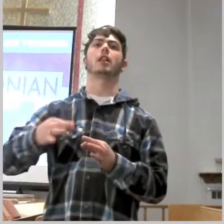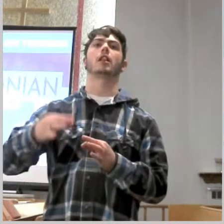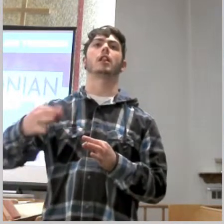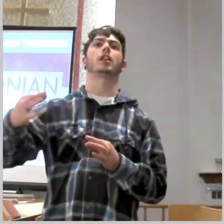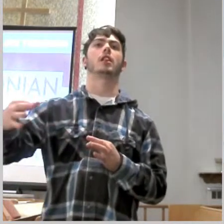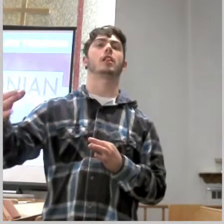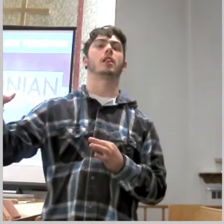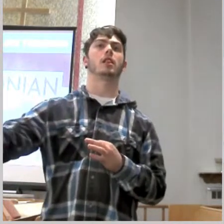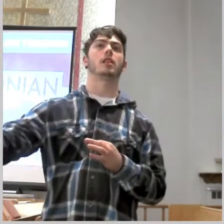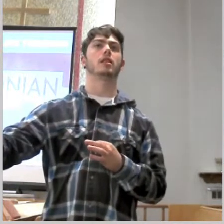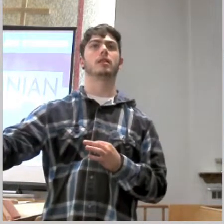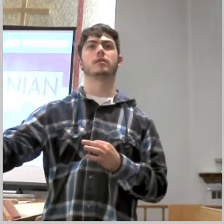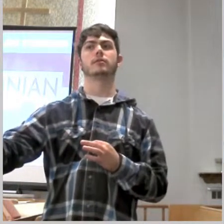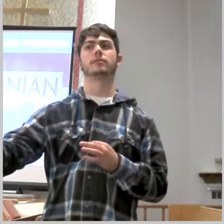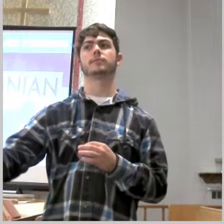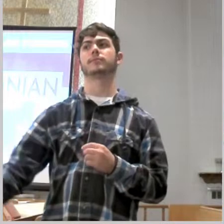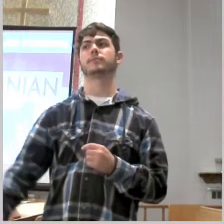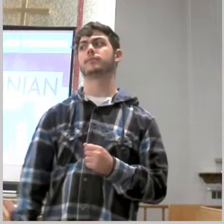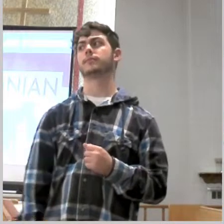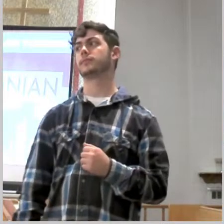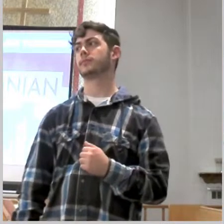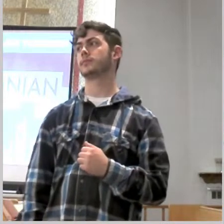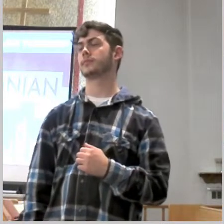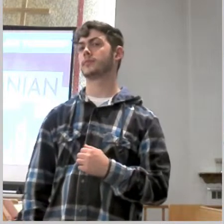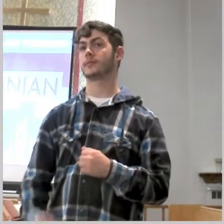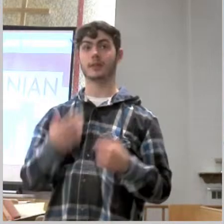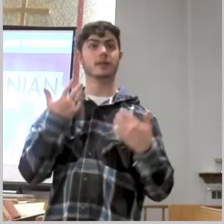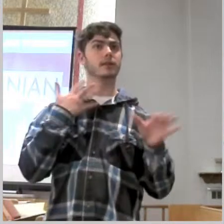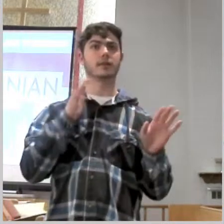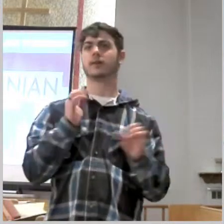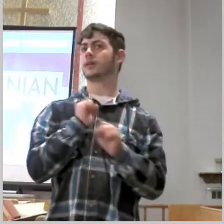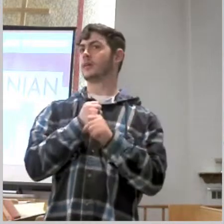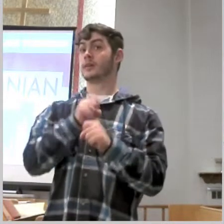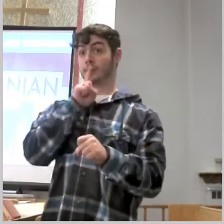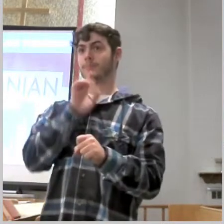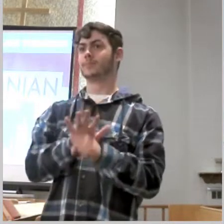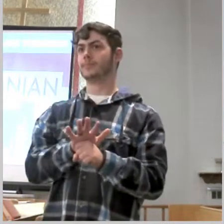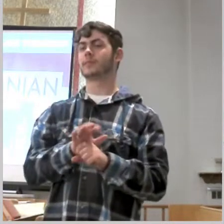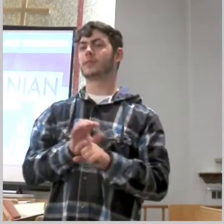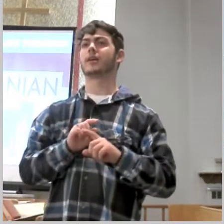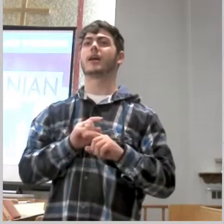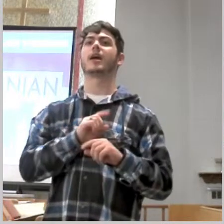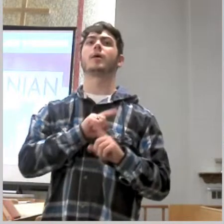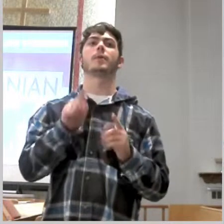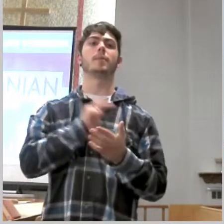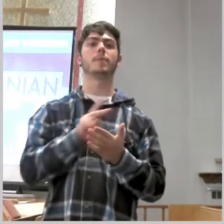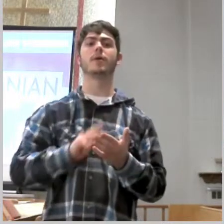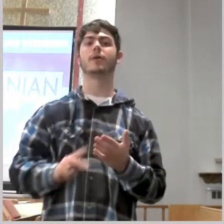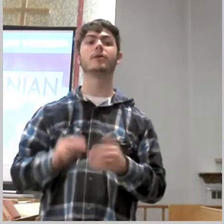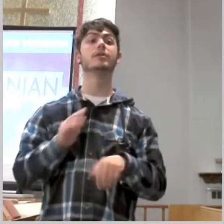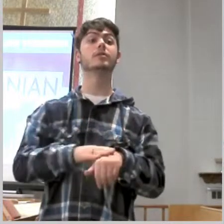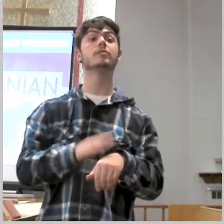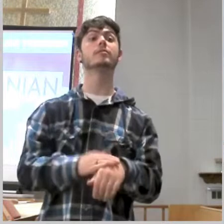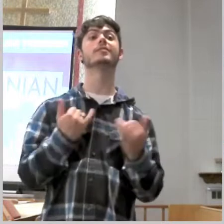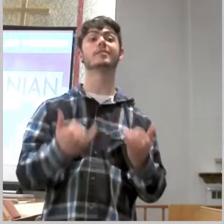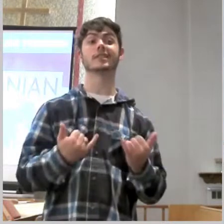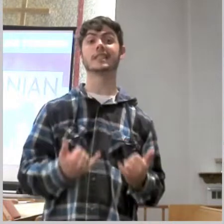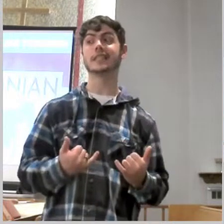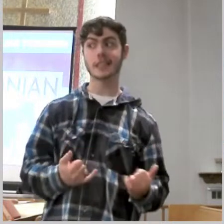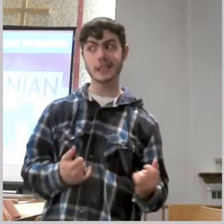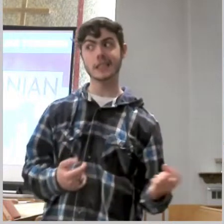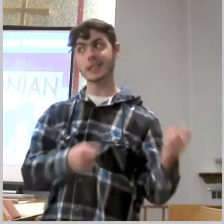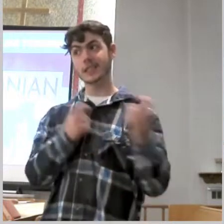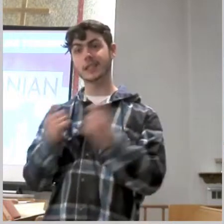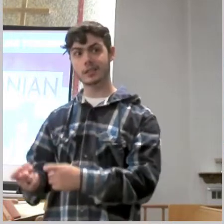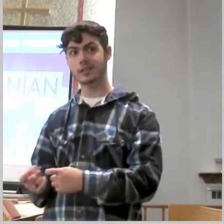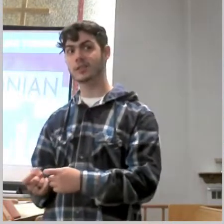were delaying in their gift. They had made a pledge, but Paul was calling for their pledge to be fulfilled.